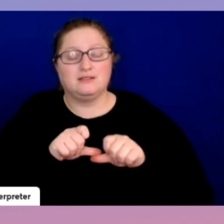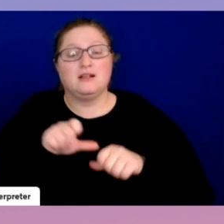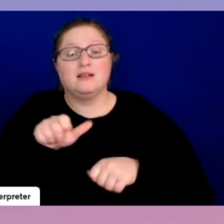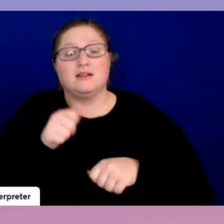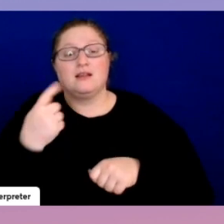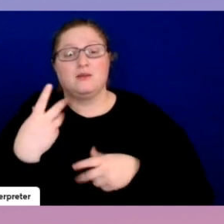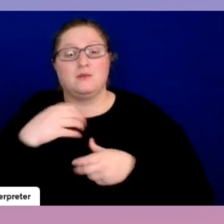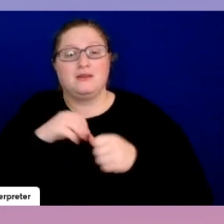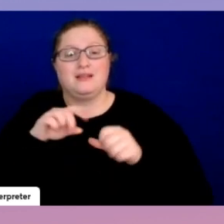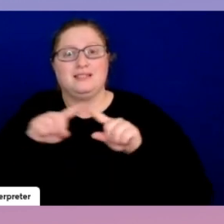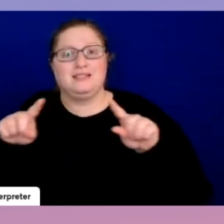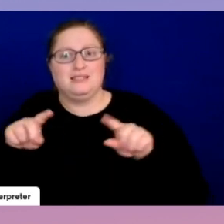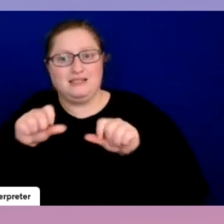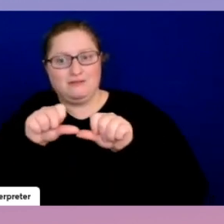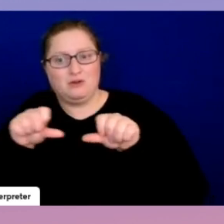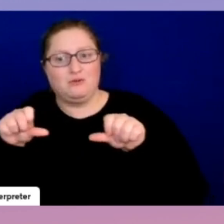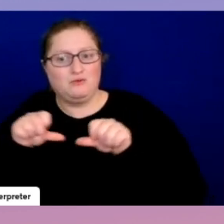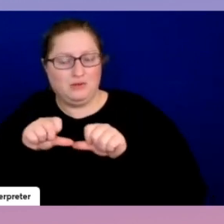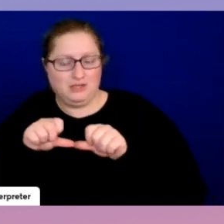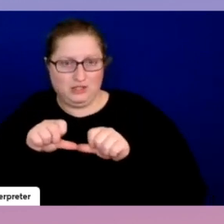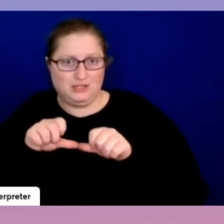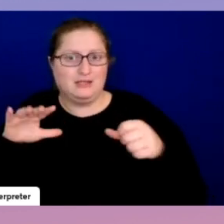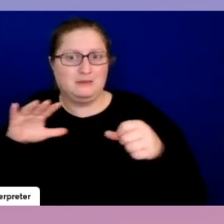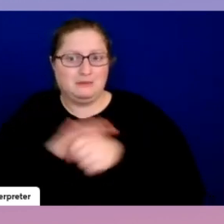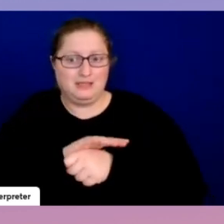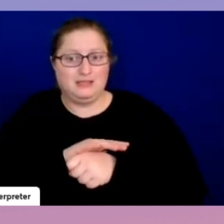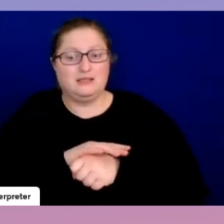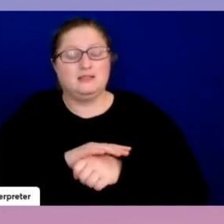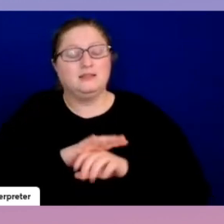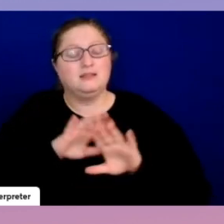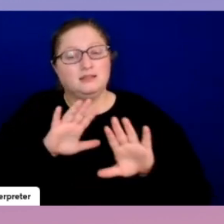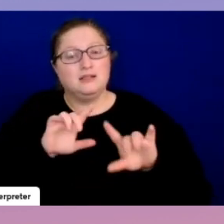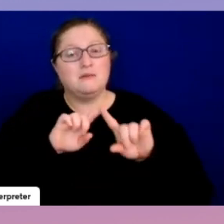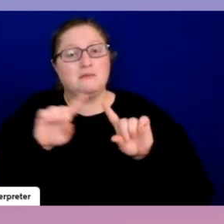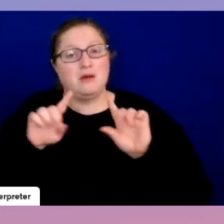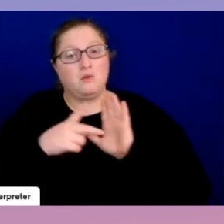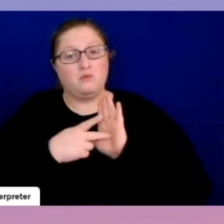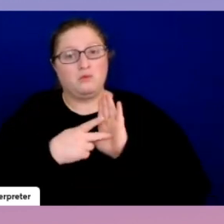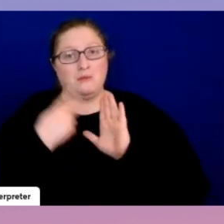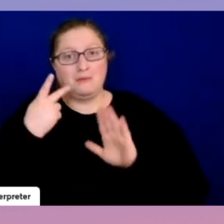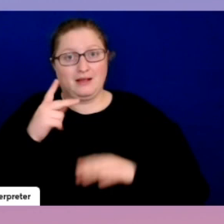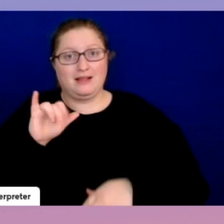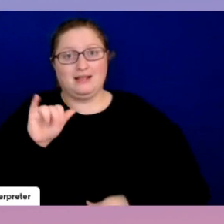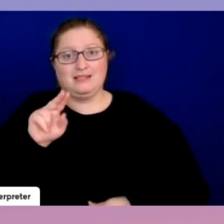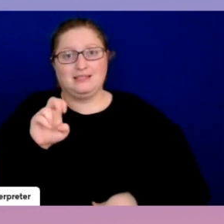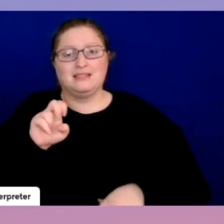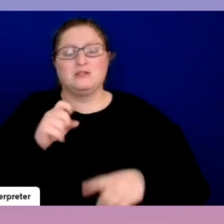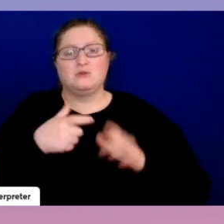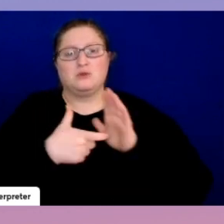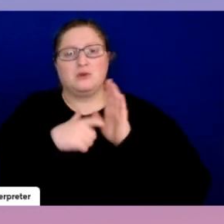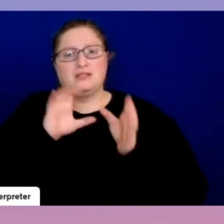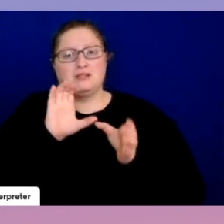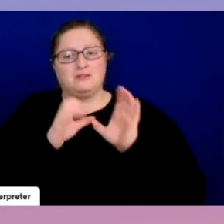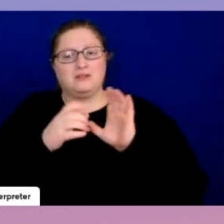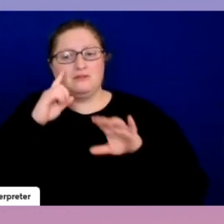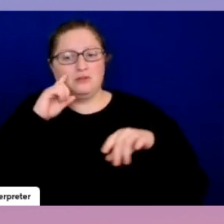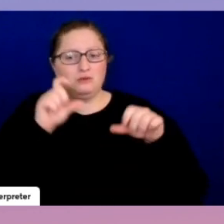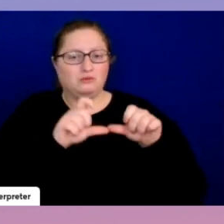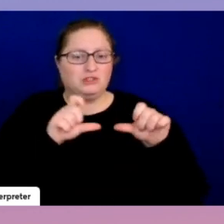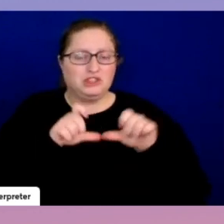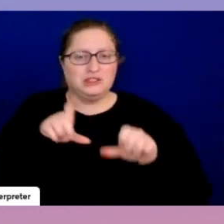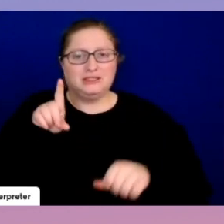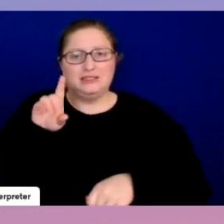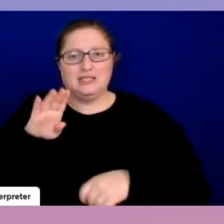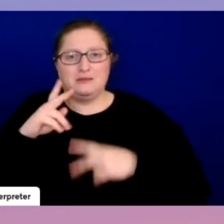region altogether. That being said, a replica instance requires configuration for region, database version, and